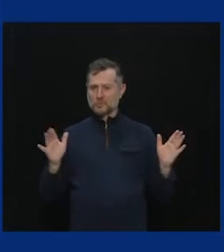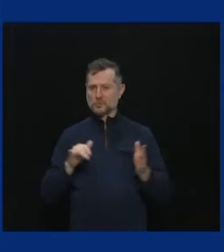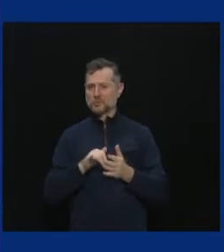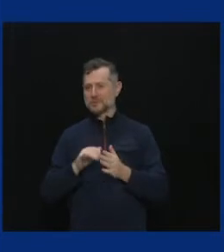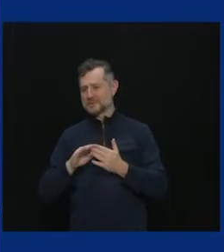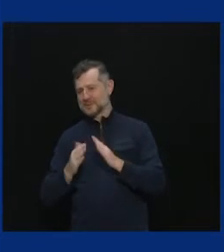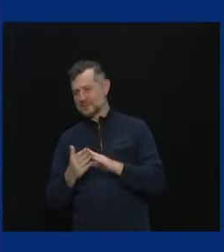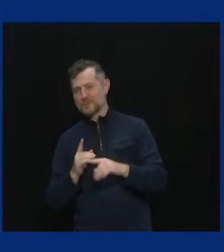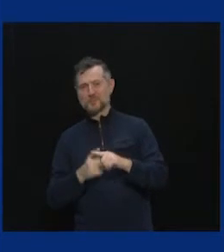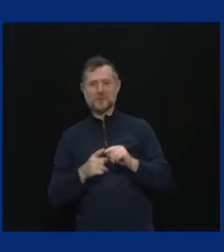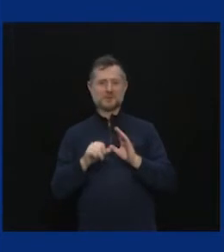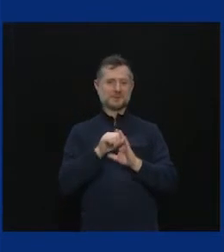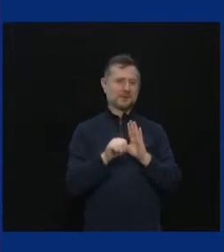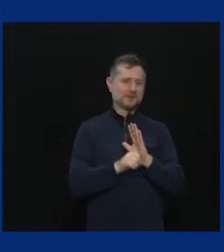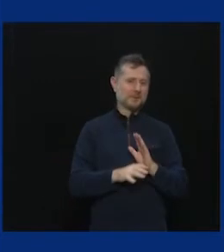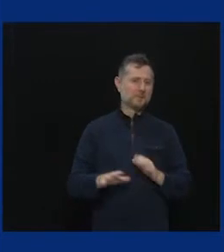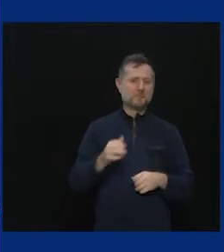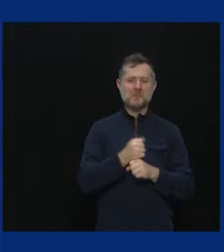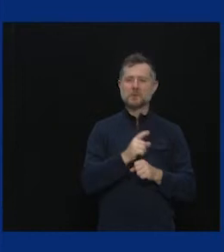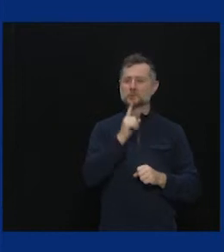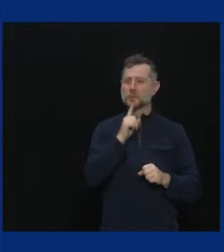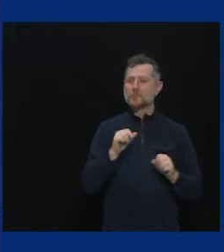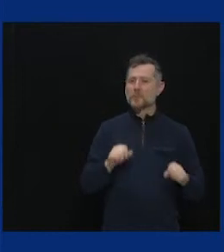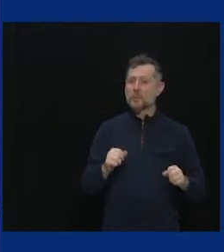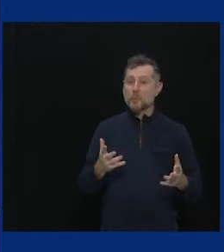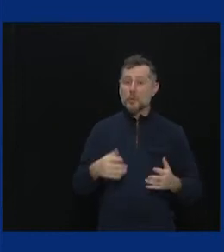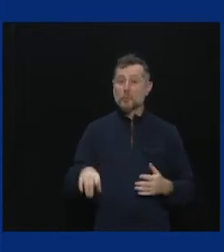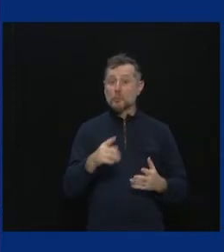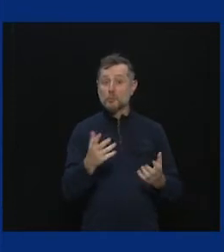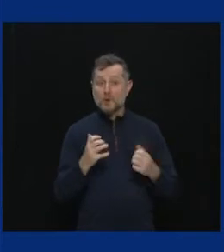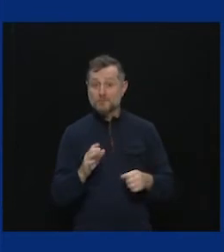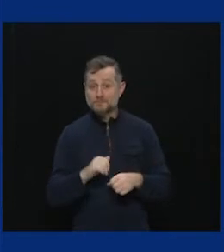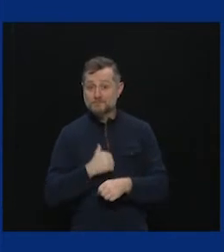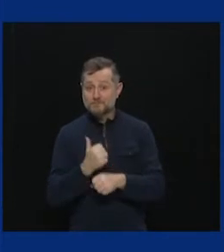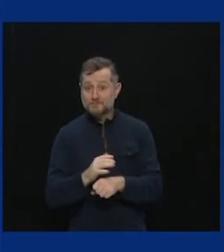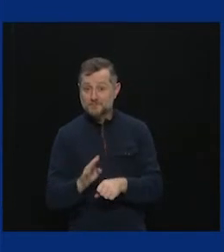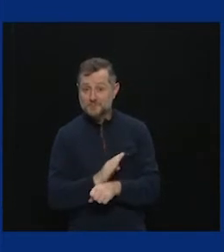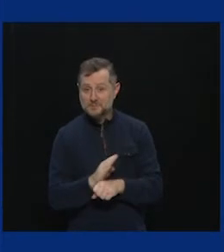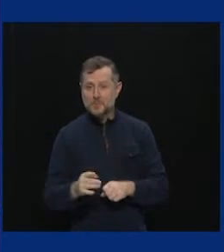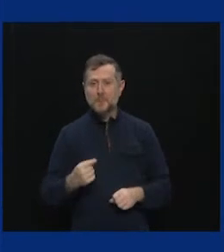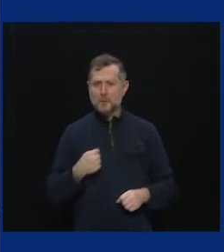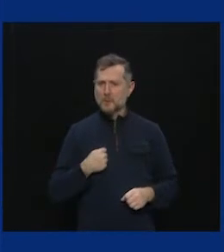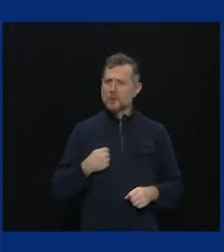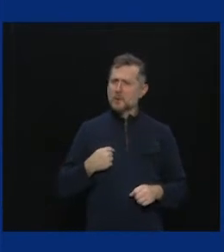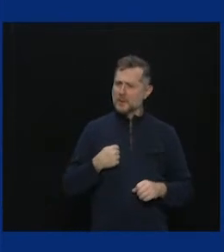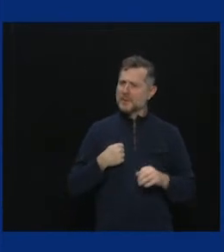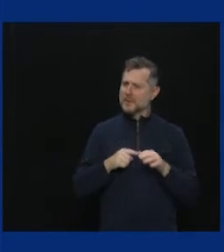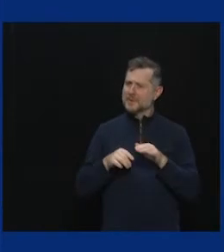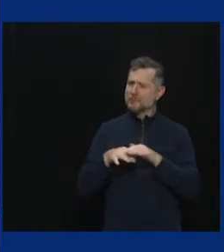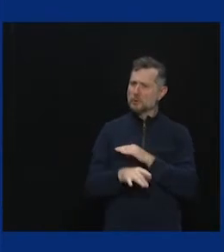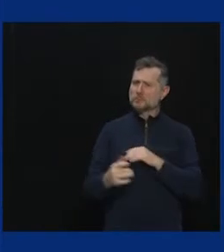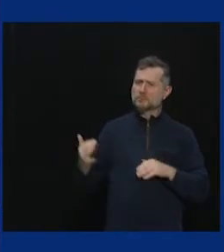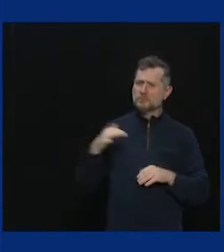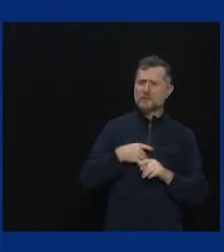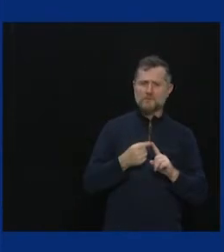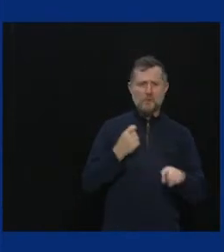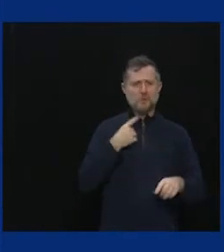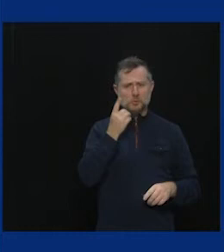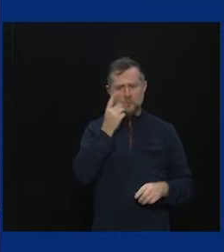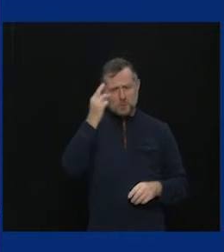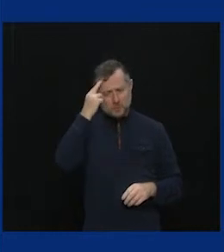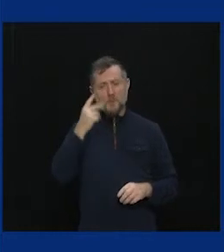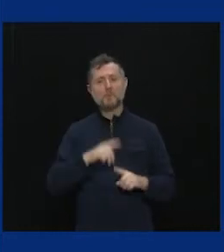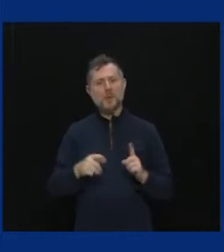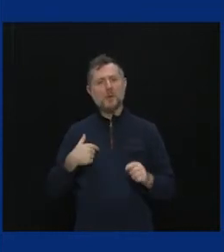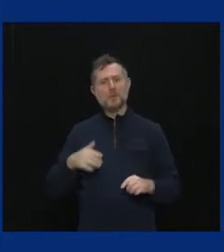business, because that's why we come here. I'm an immigrant, born in the Dominican Republic, raised here, and that is